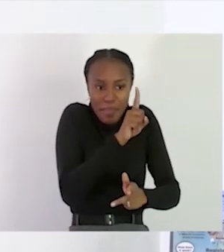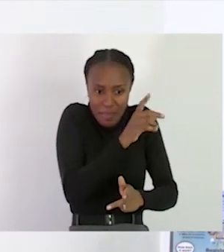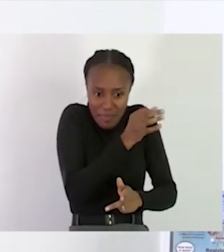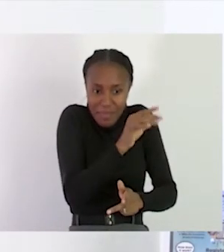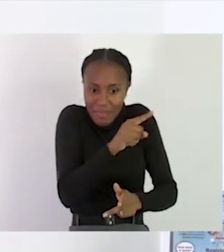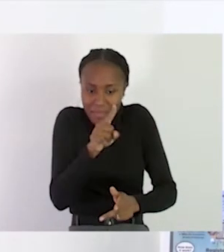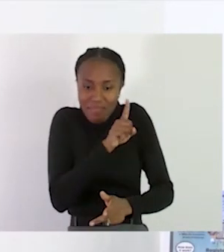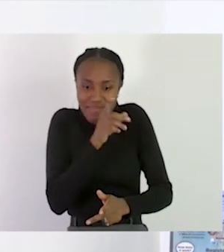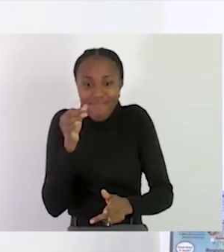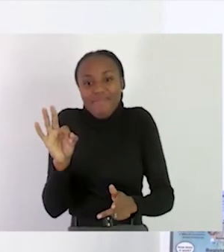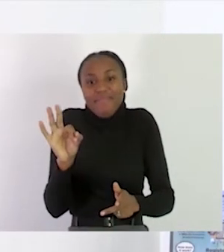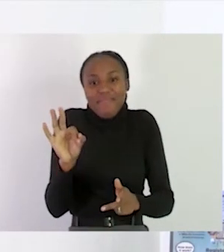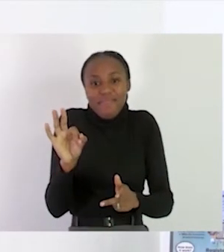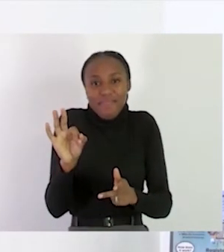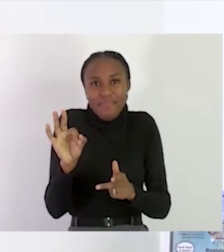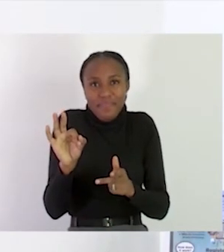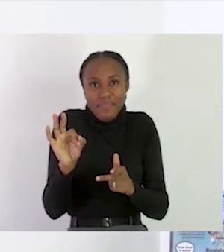turn will come.